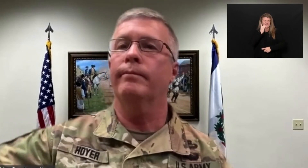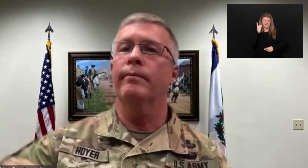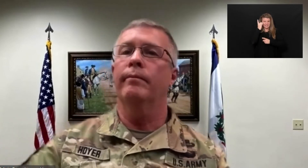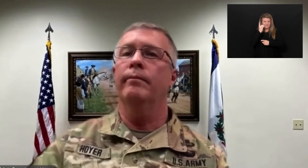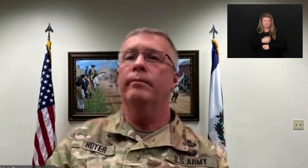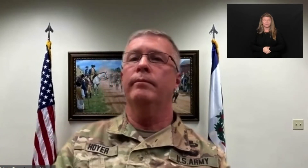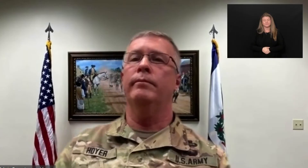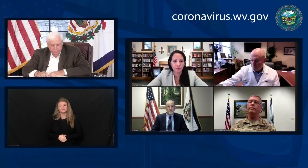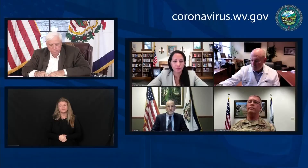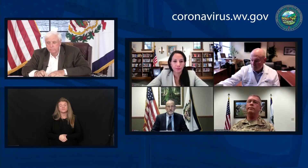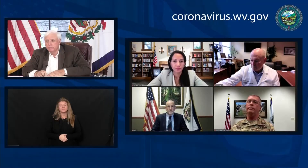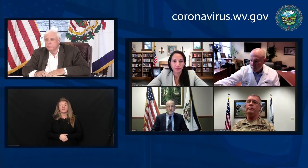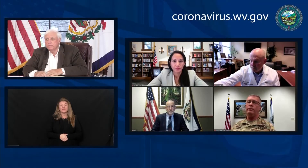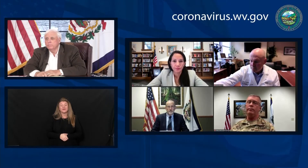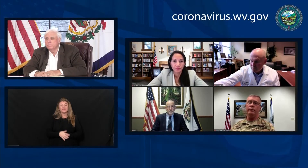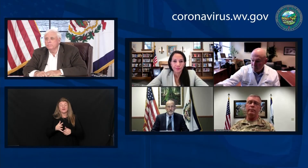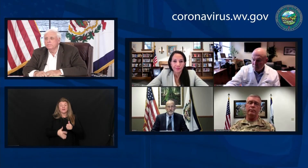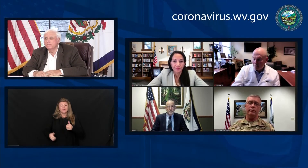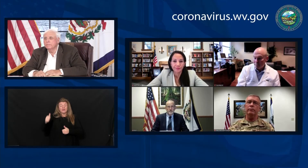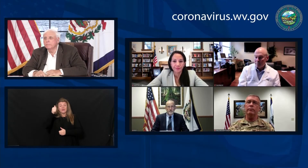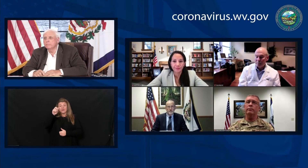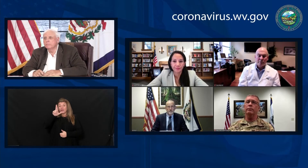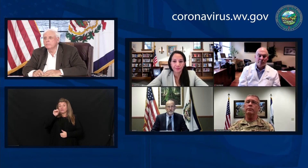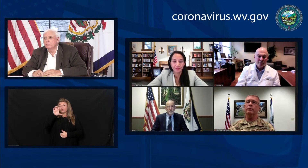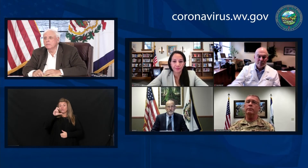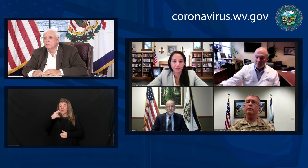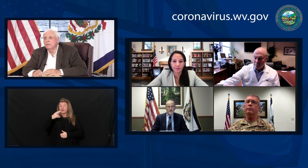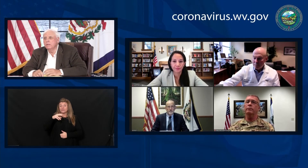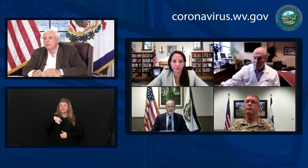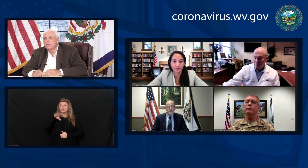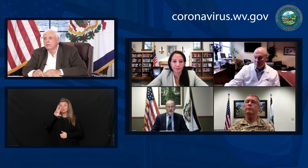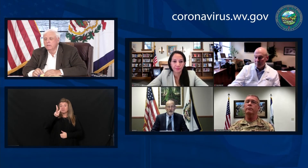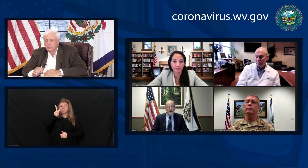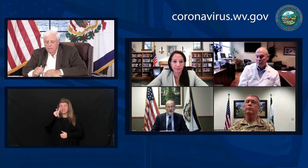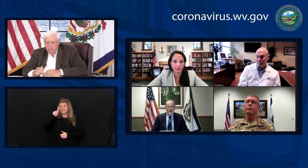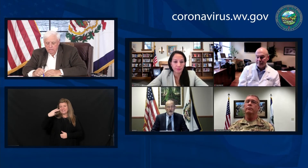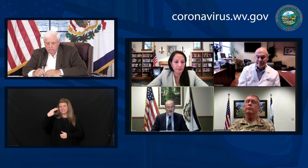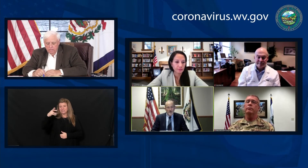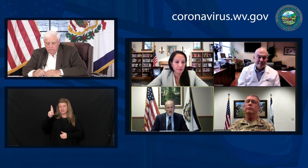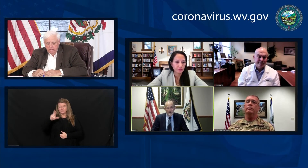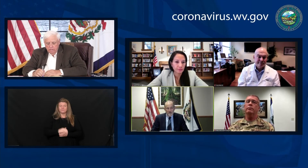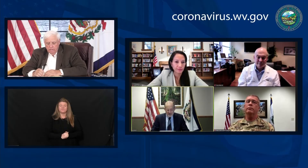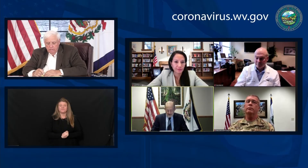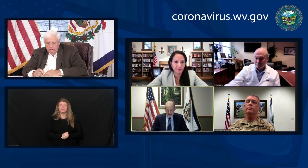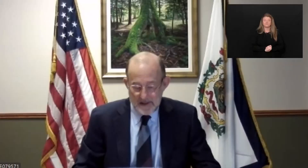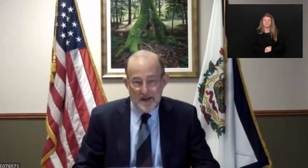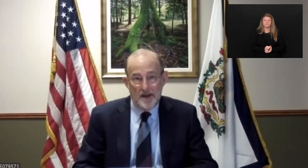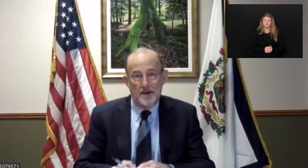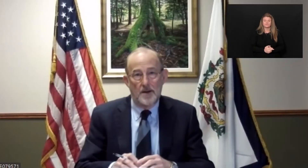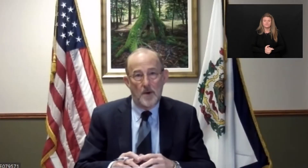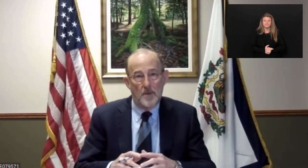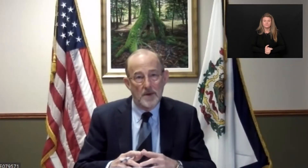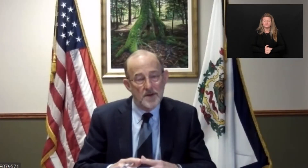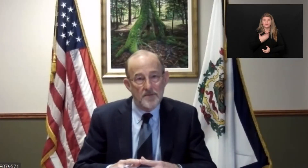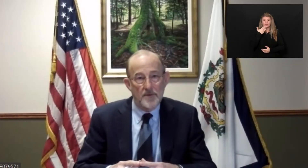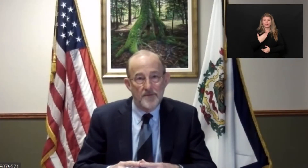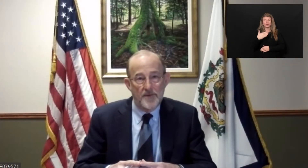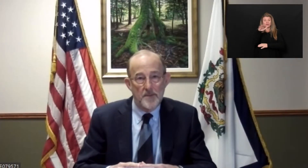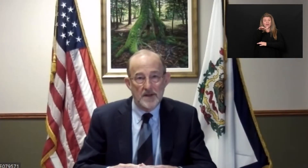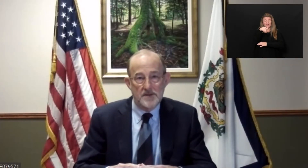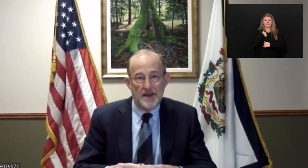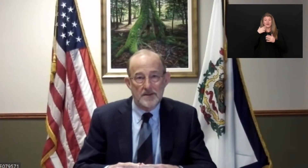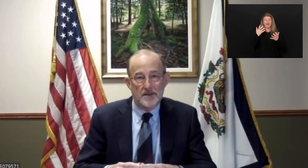right, thank you, General. Next to Secretary Bill Crouch with the West Virginia DHHR. Good afternoon, everyone. I want to